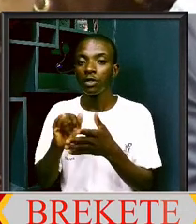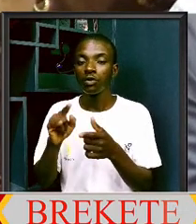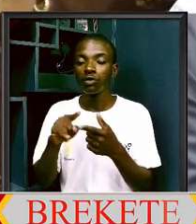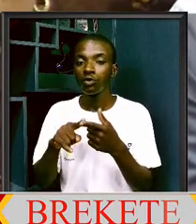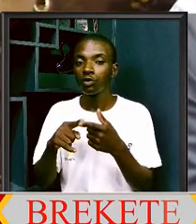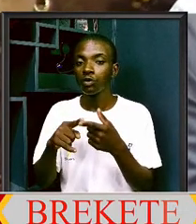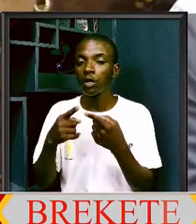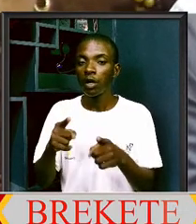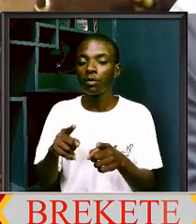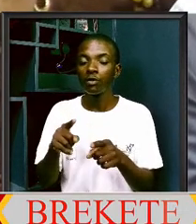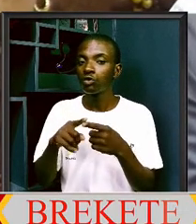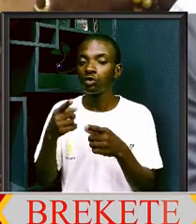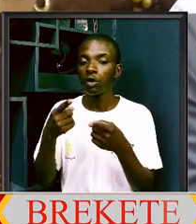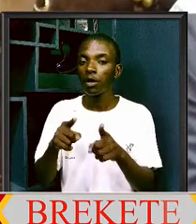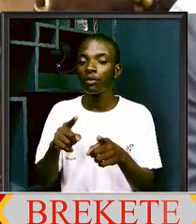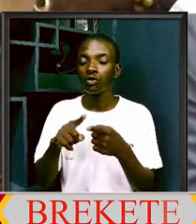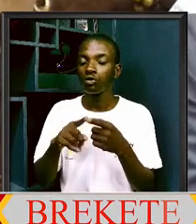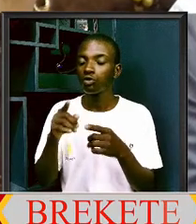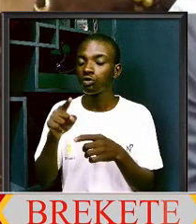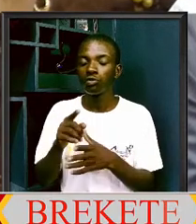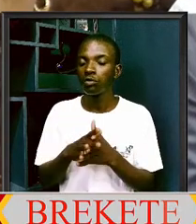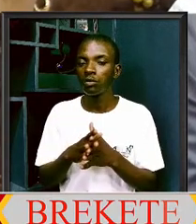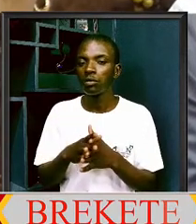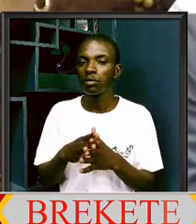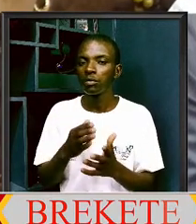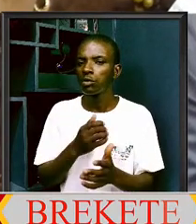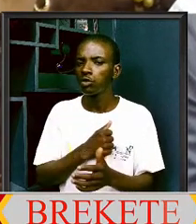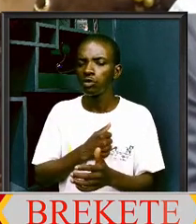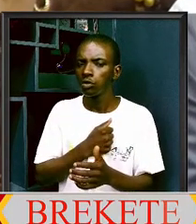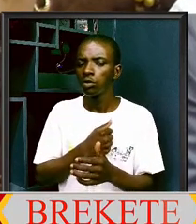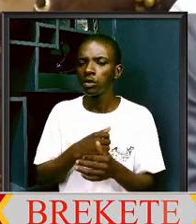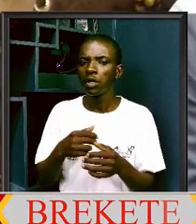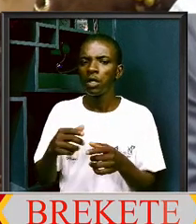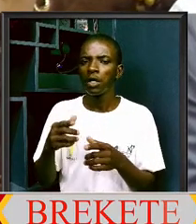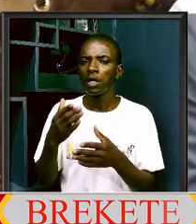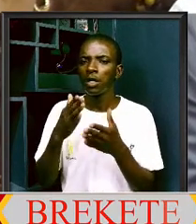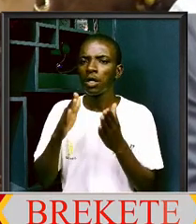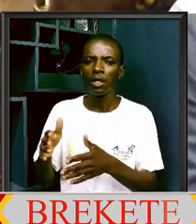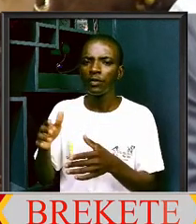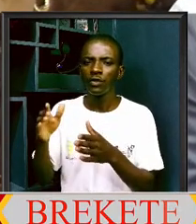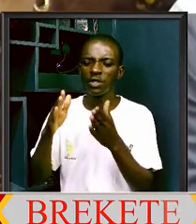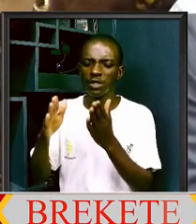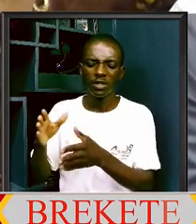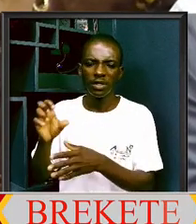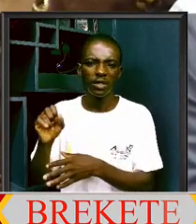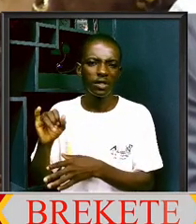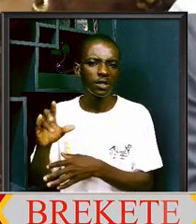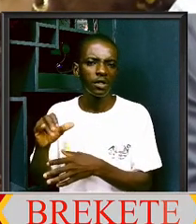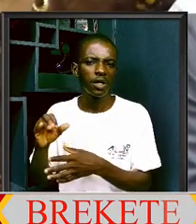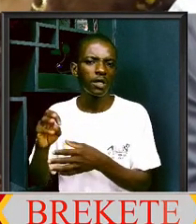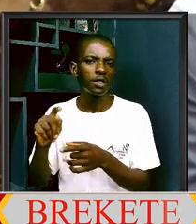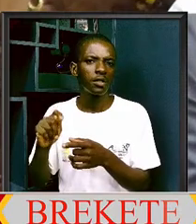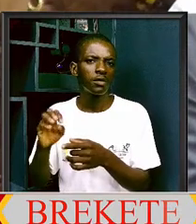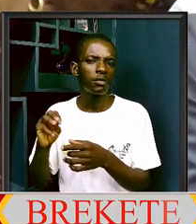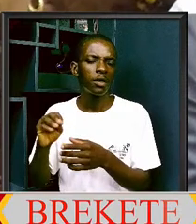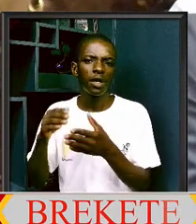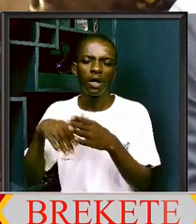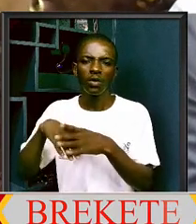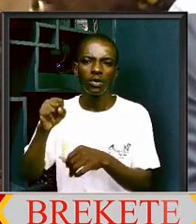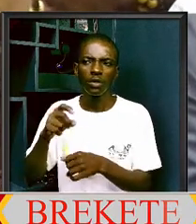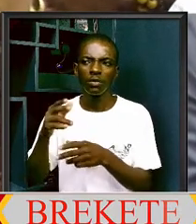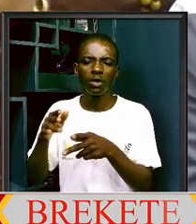happen to you you understand I beg I beg I beg make we leave sentiment one side these people now then deserve this